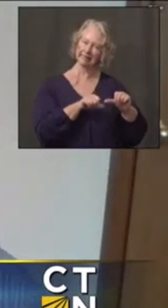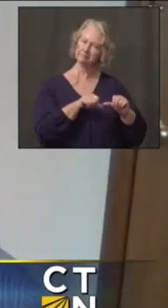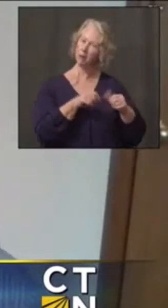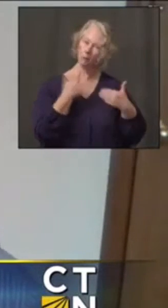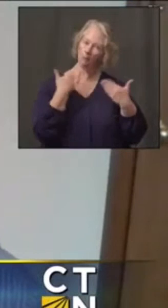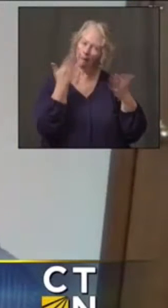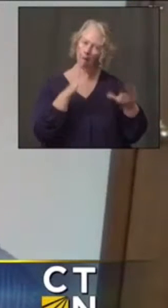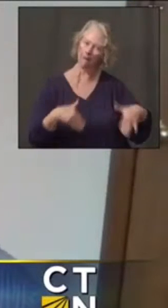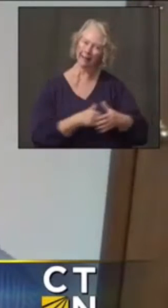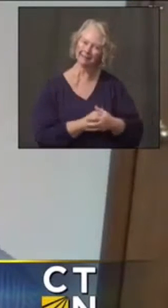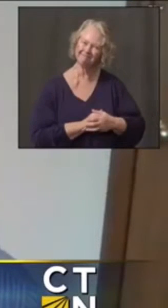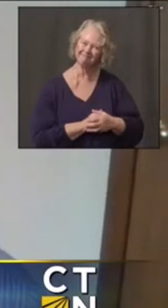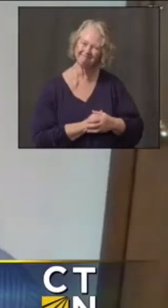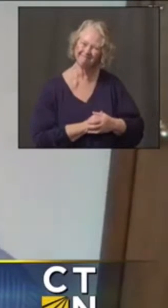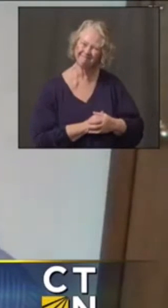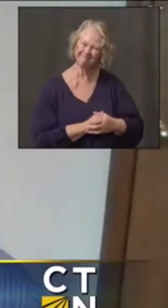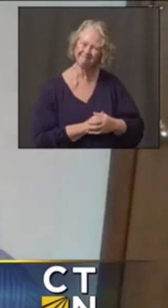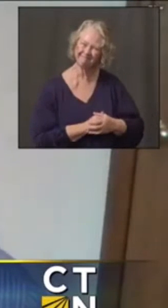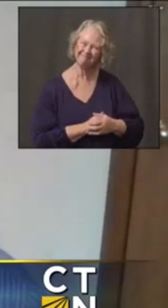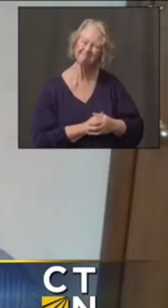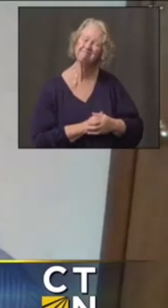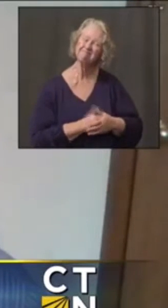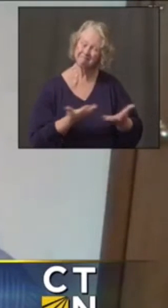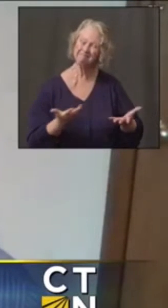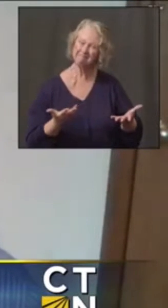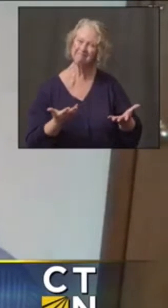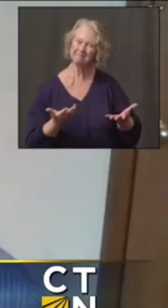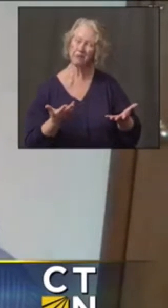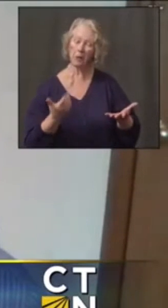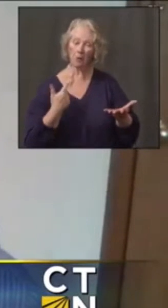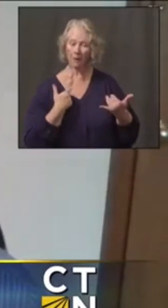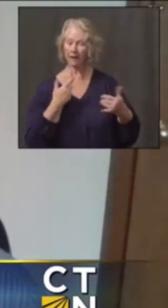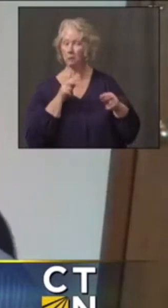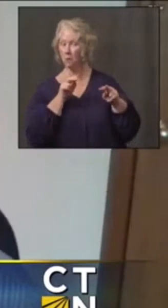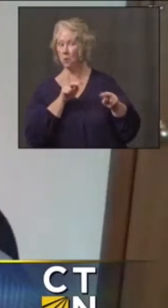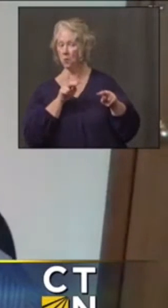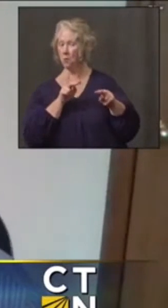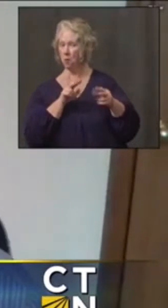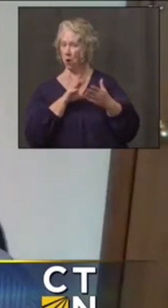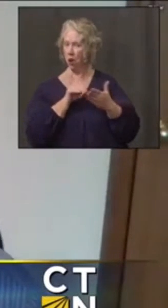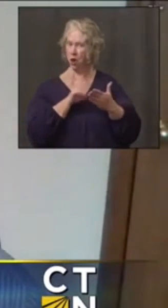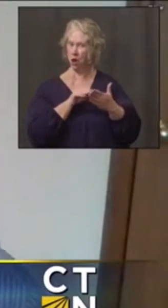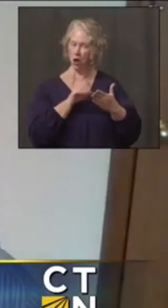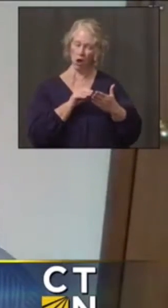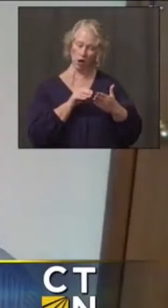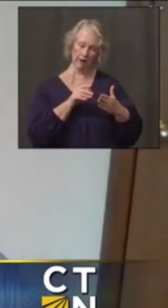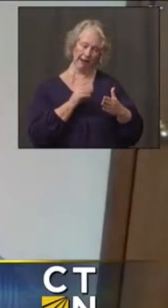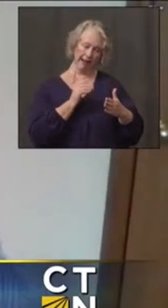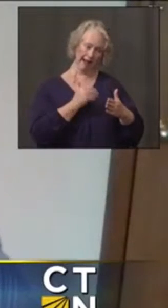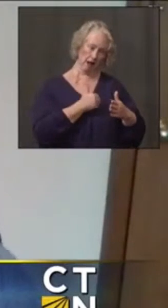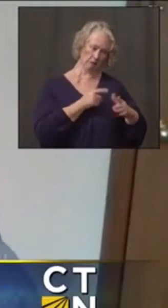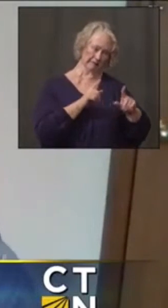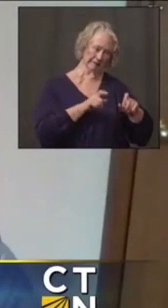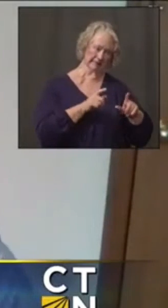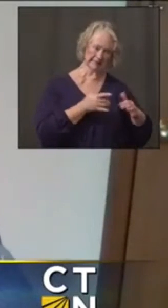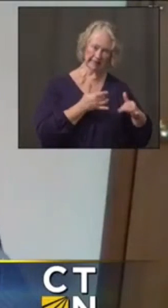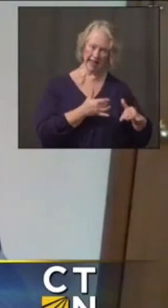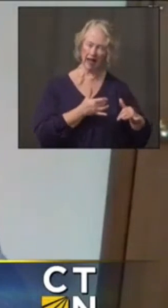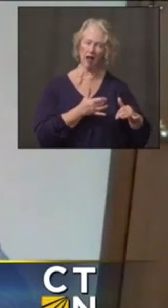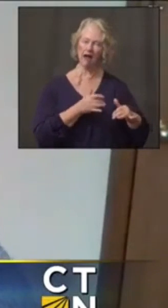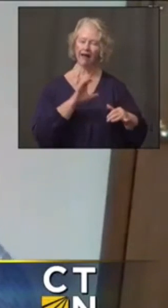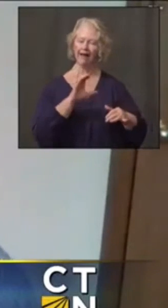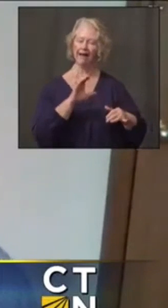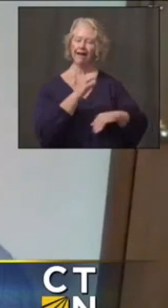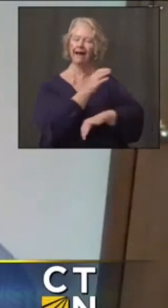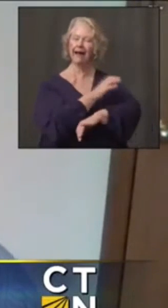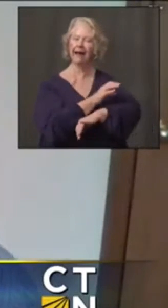answer to that question. So we will be learning about that from the current clinical trial. Also like to mention that we will follow